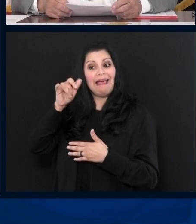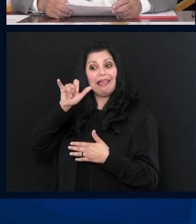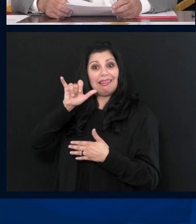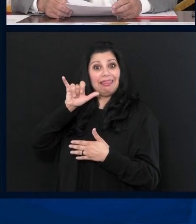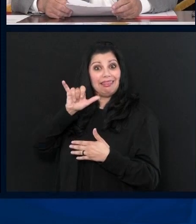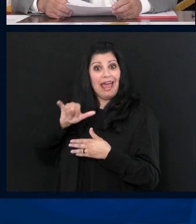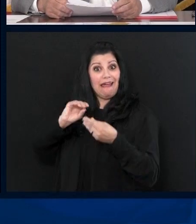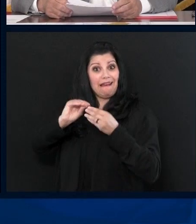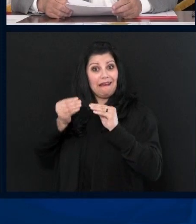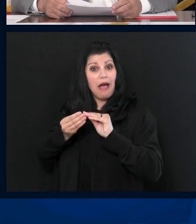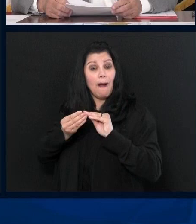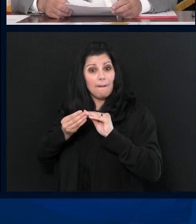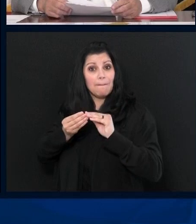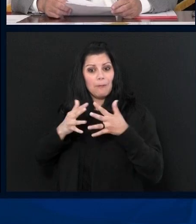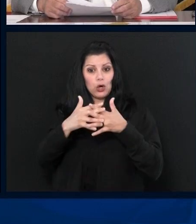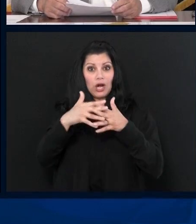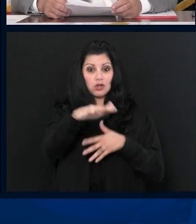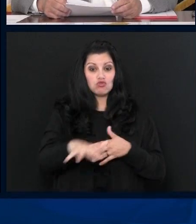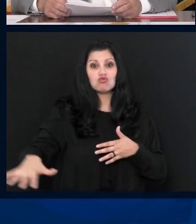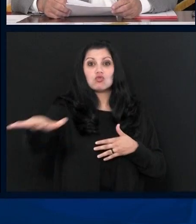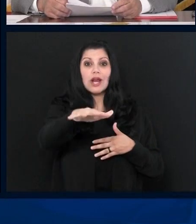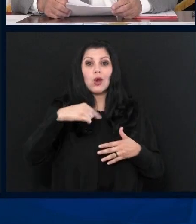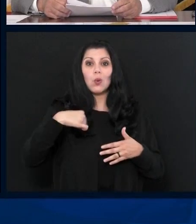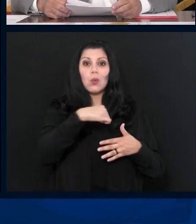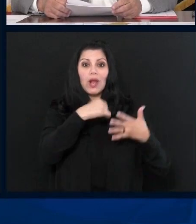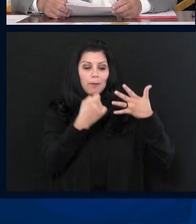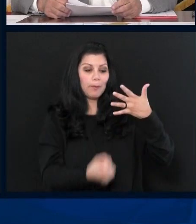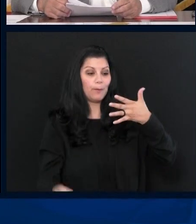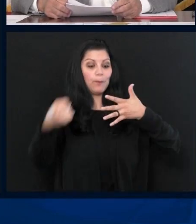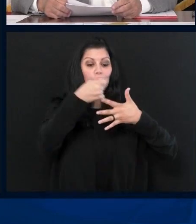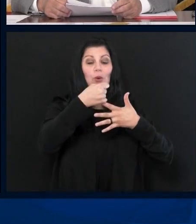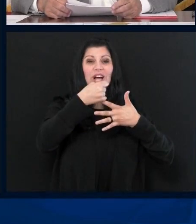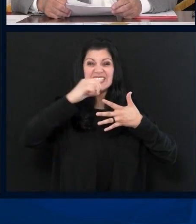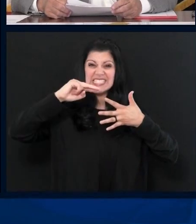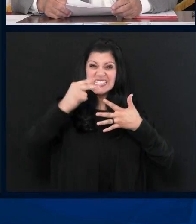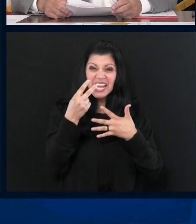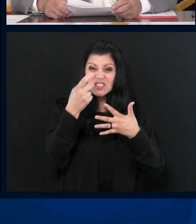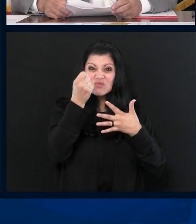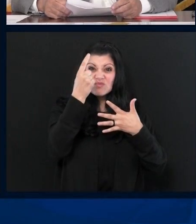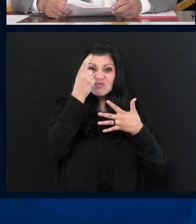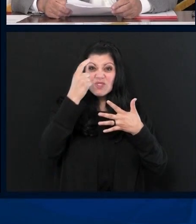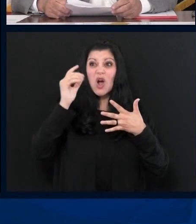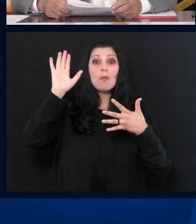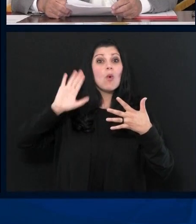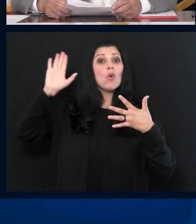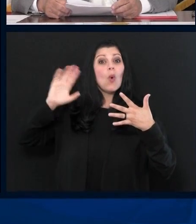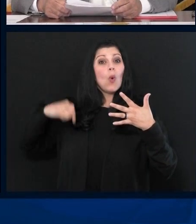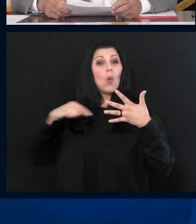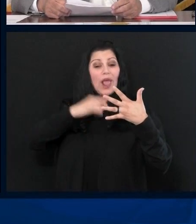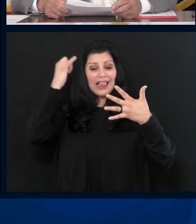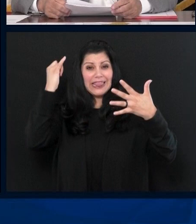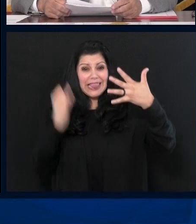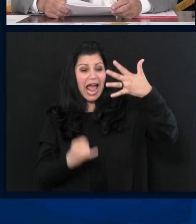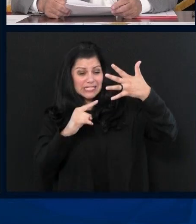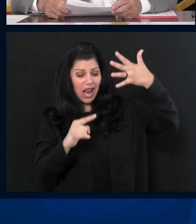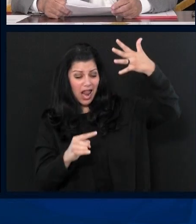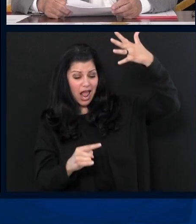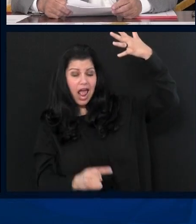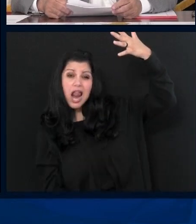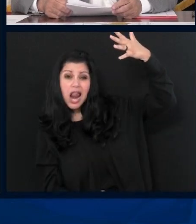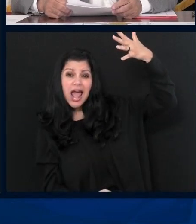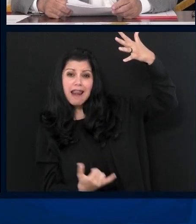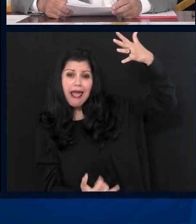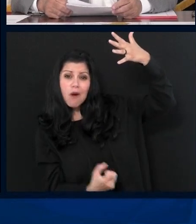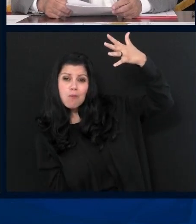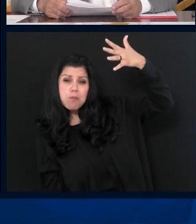in the country. So we have come from dead last to the second best in the